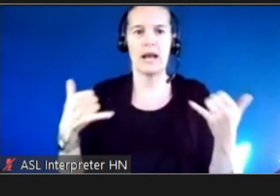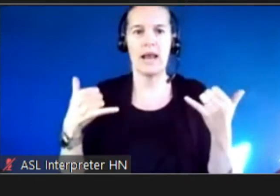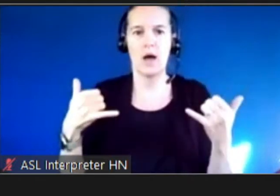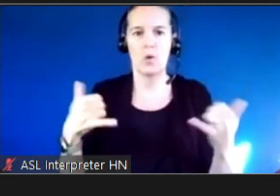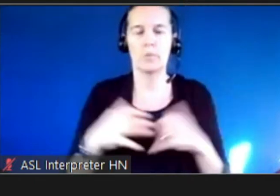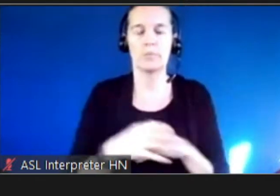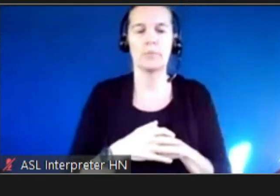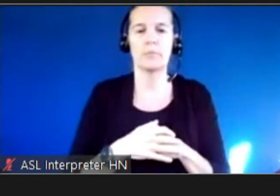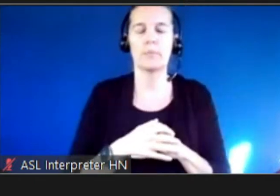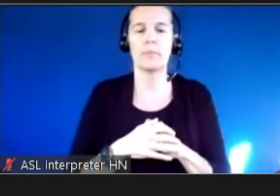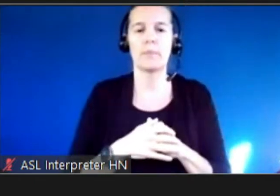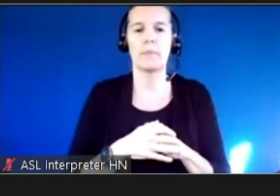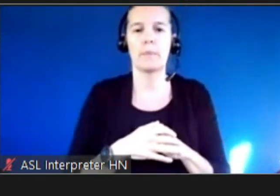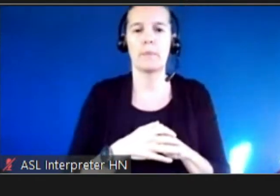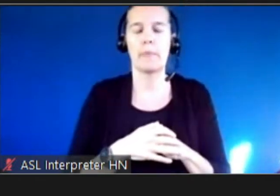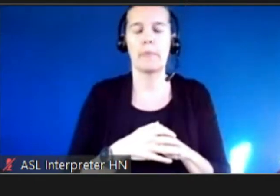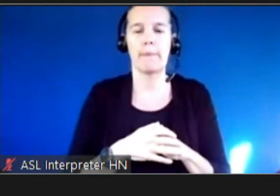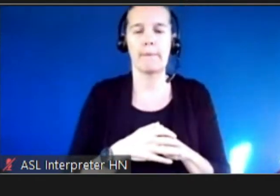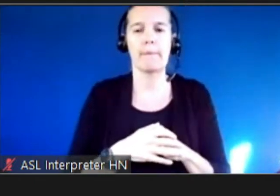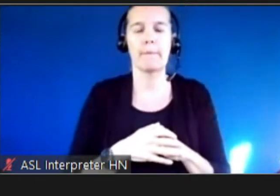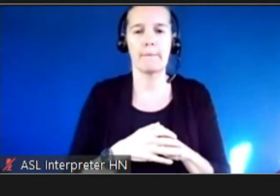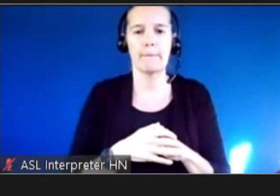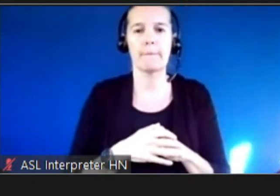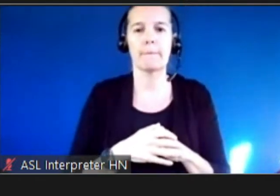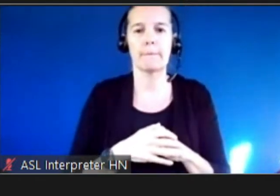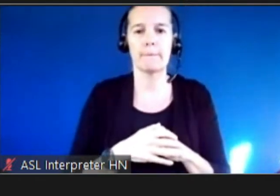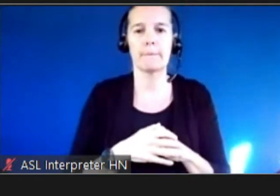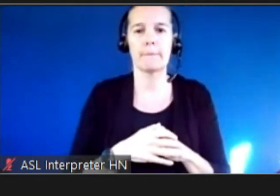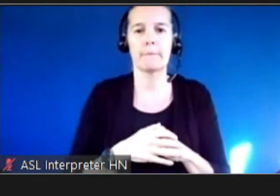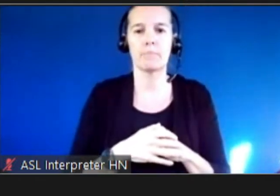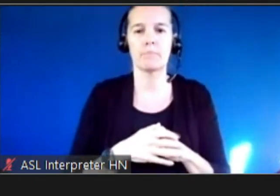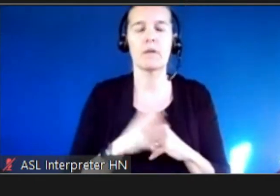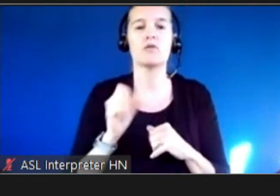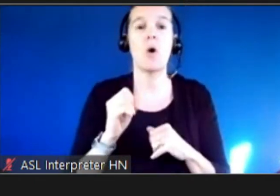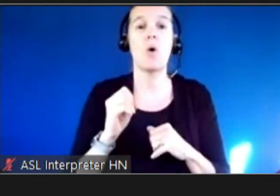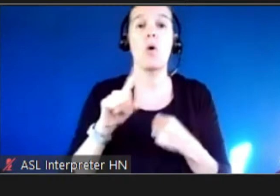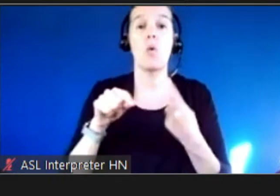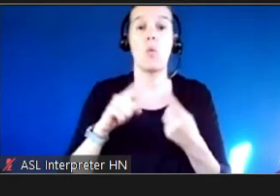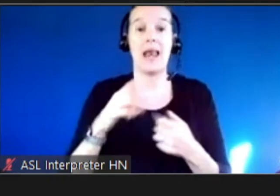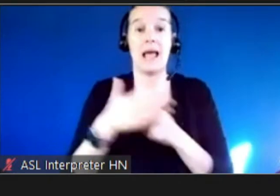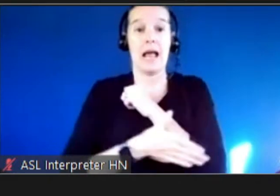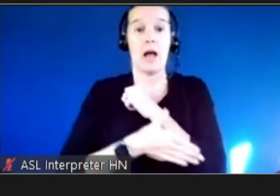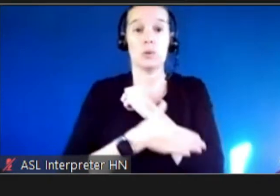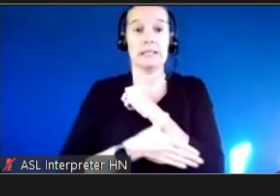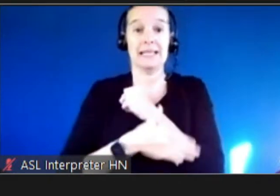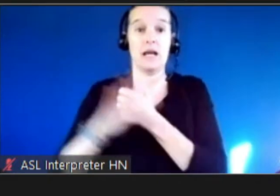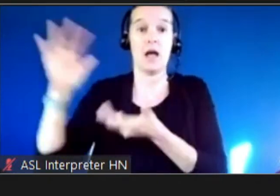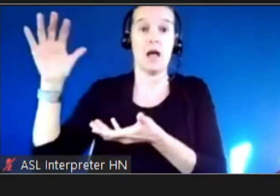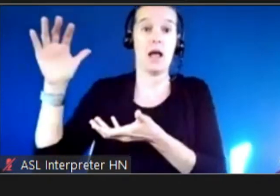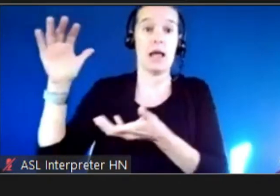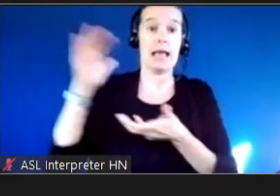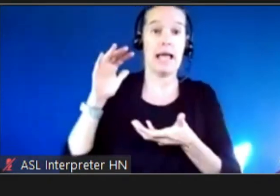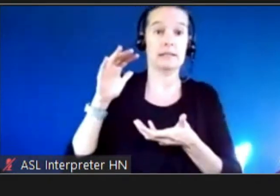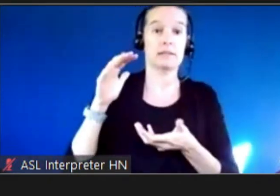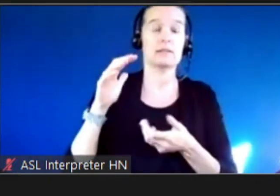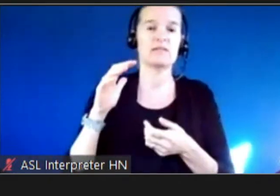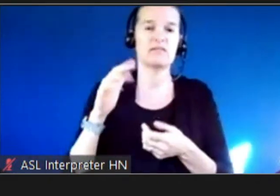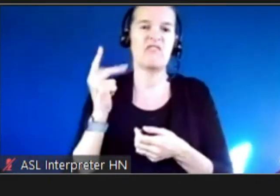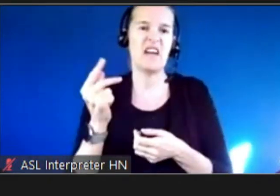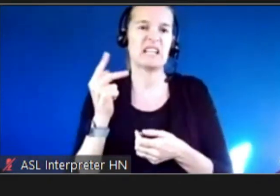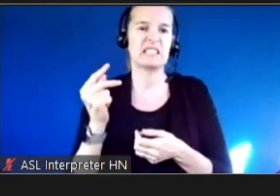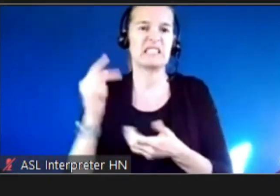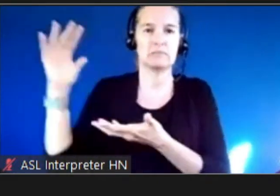speak to, for each new dose or each new batch that the county specifically receives. I know that the county may not